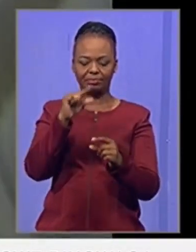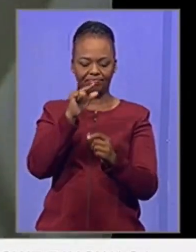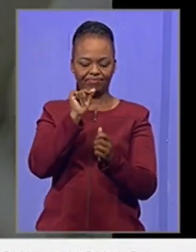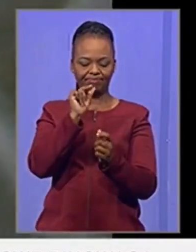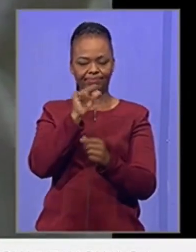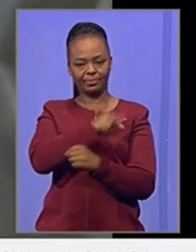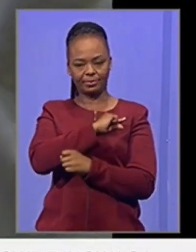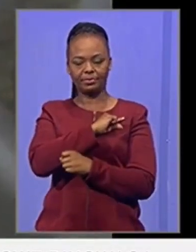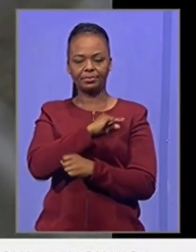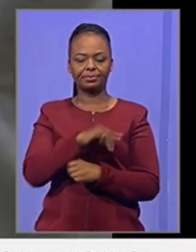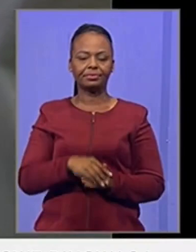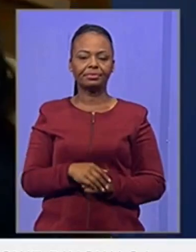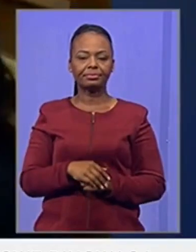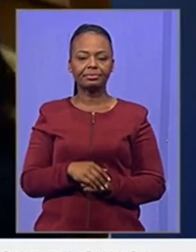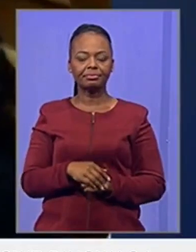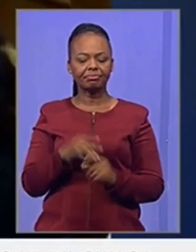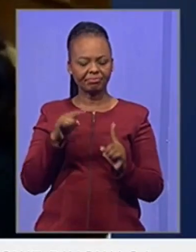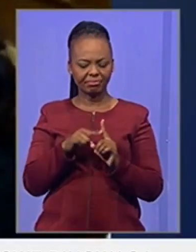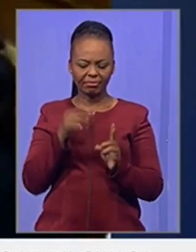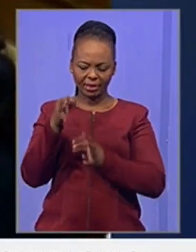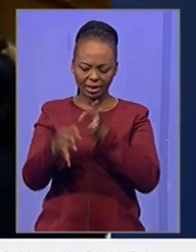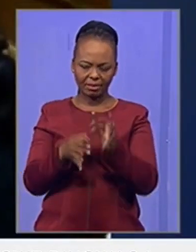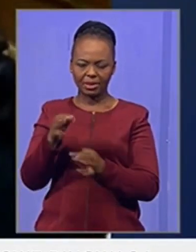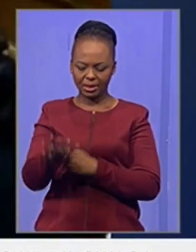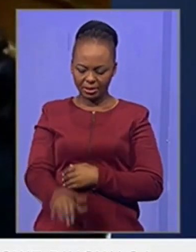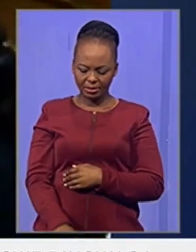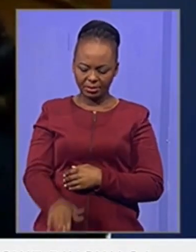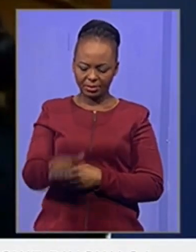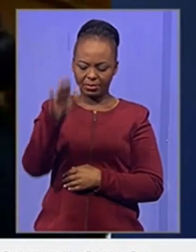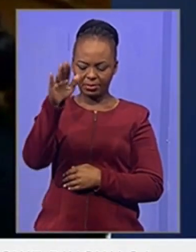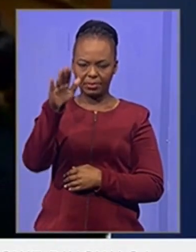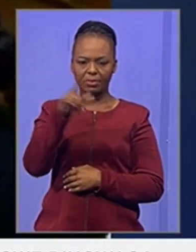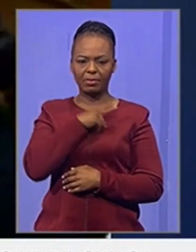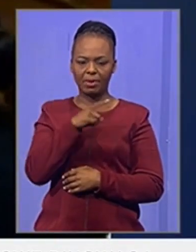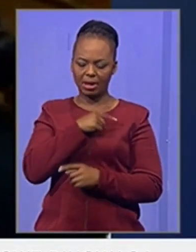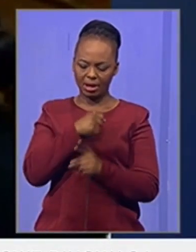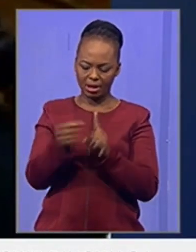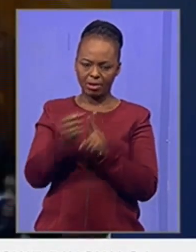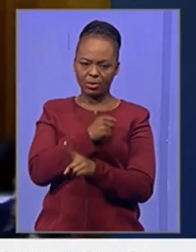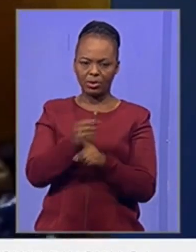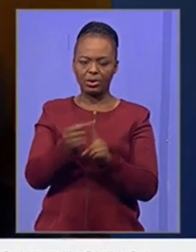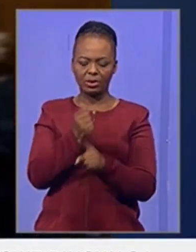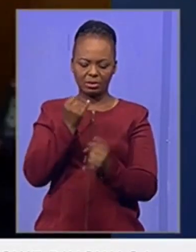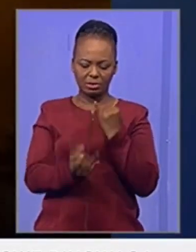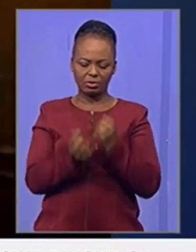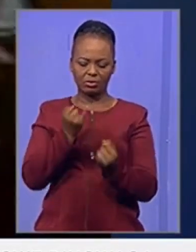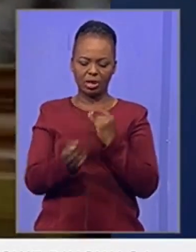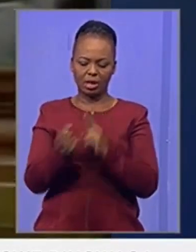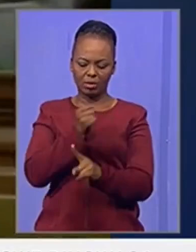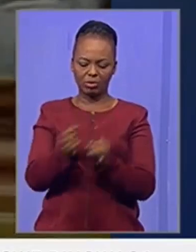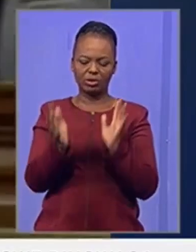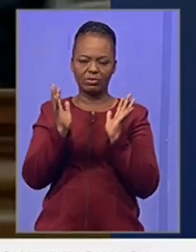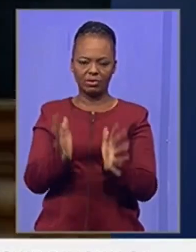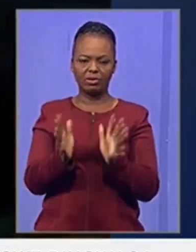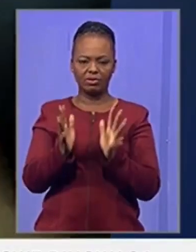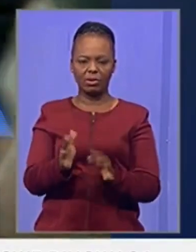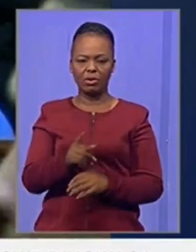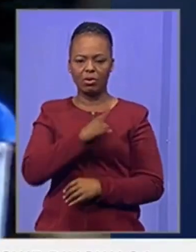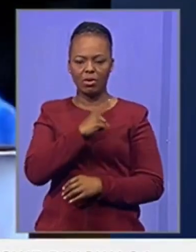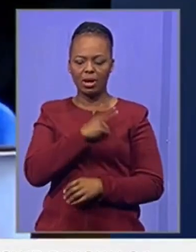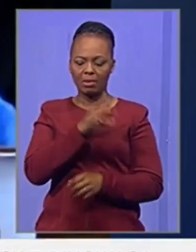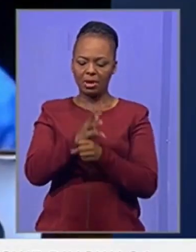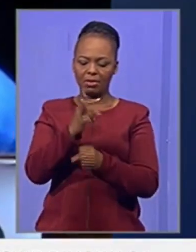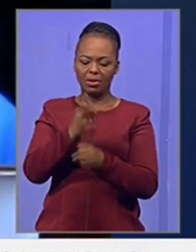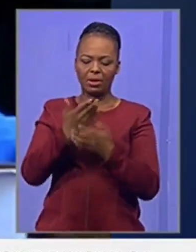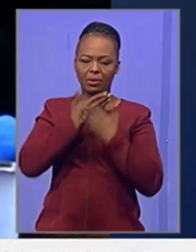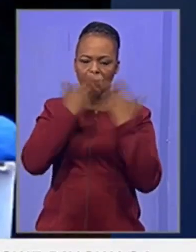na pega tsela eo a godisitsweng ka yona molato ka gore o sotlakakilwe ka thobalano kwa bonnyeng ba gagwe jaaka khutsana. O ne